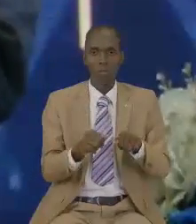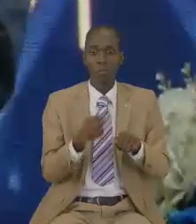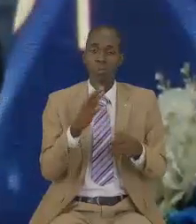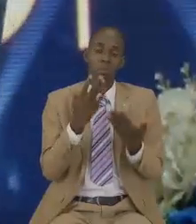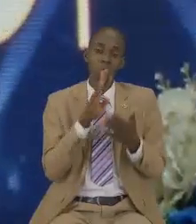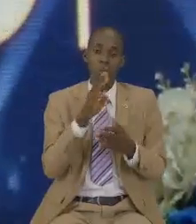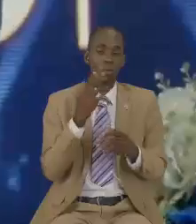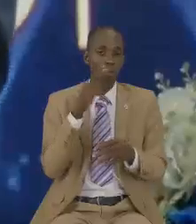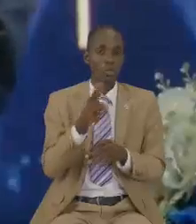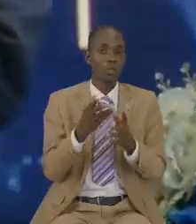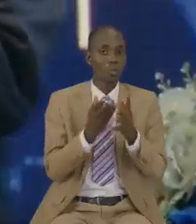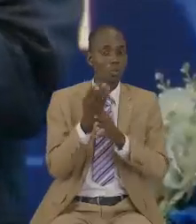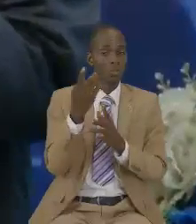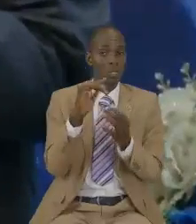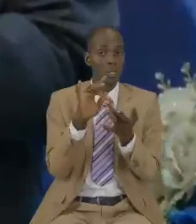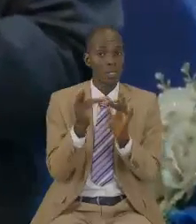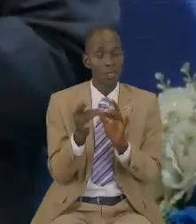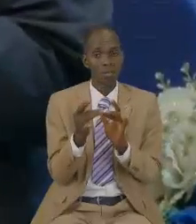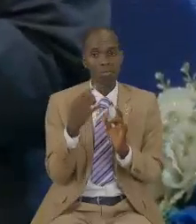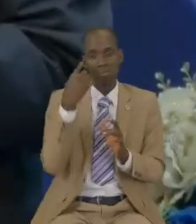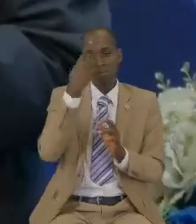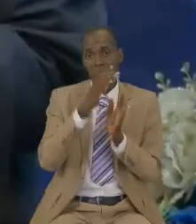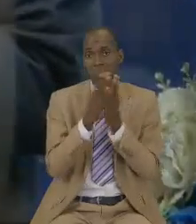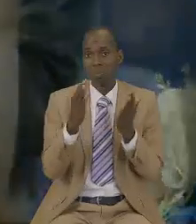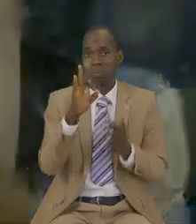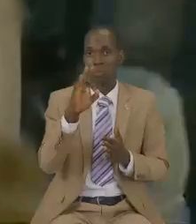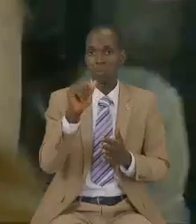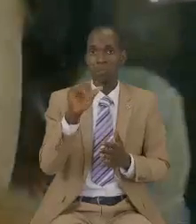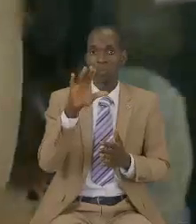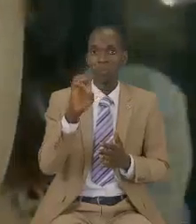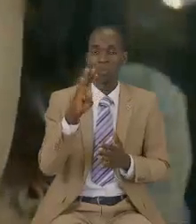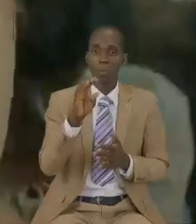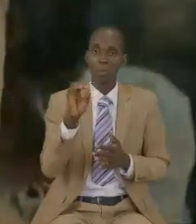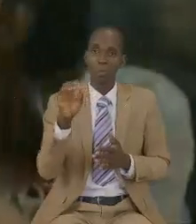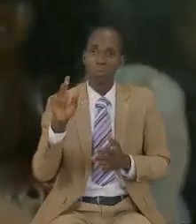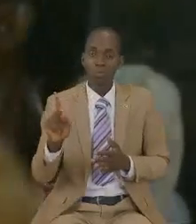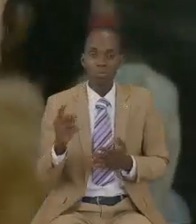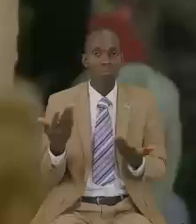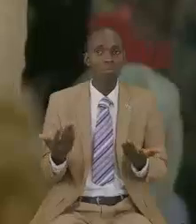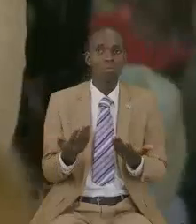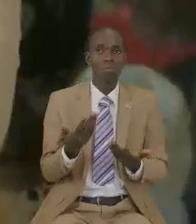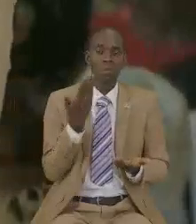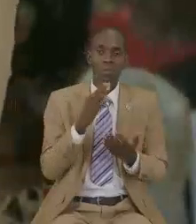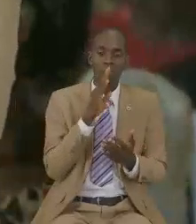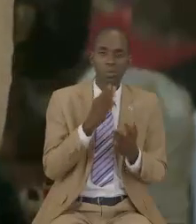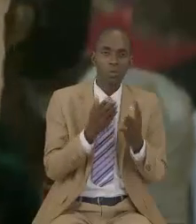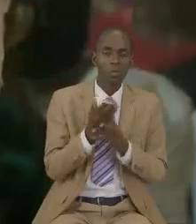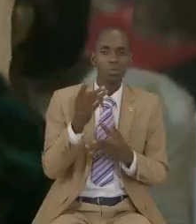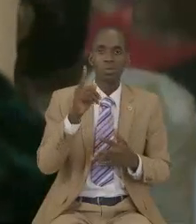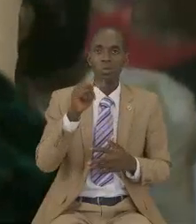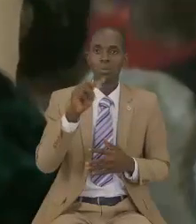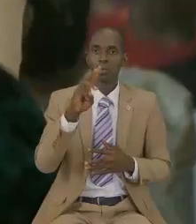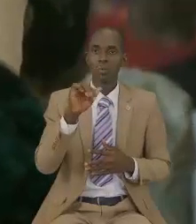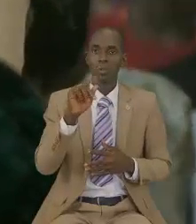these our new brothers and sisters coming into the kingdom of God. Please, let's do that